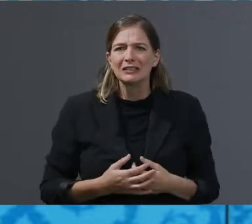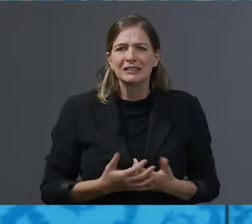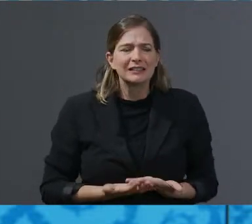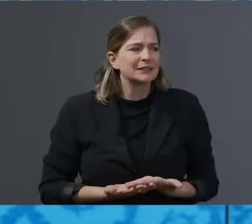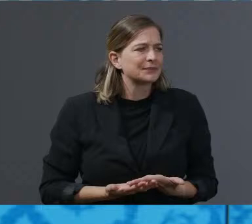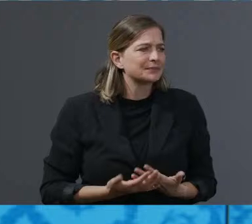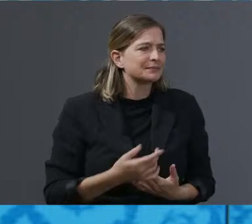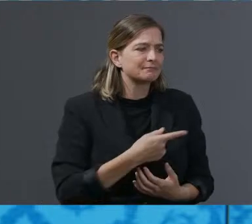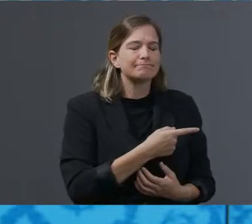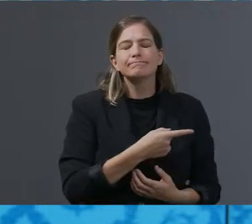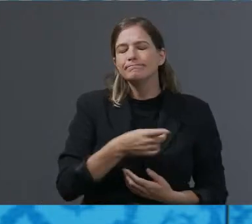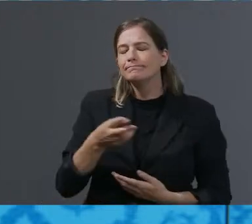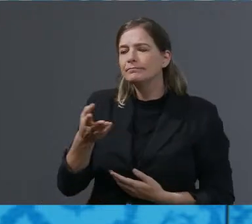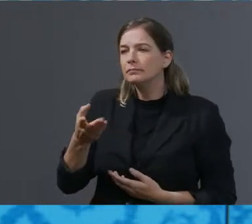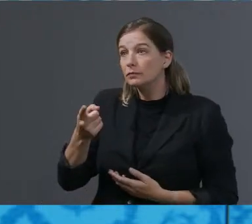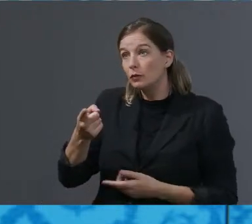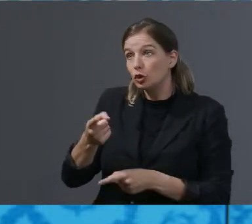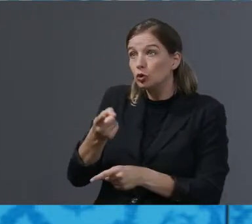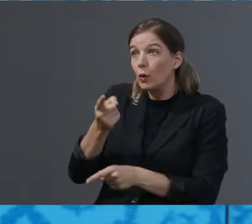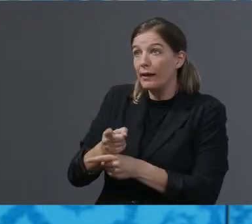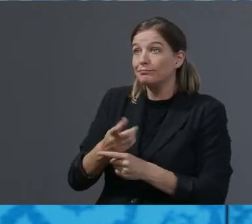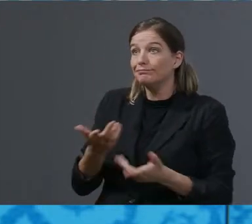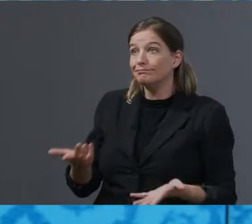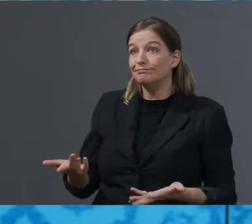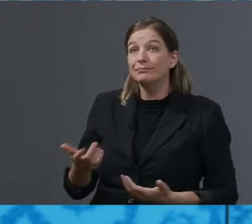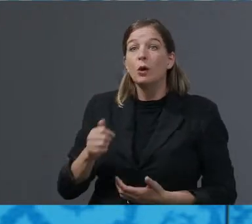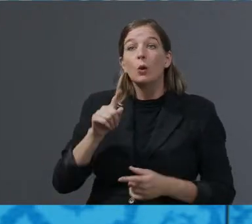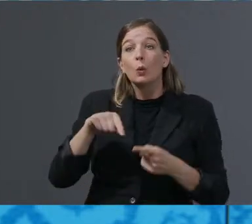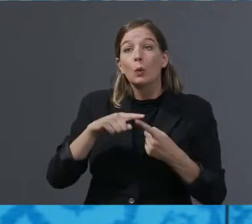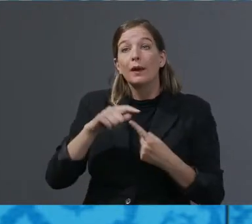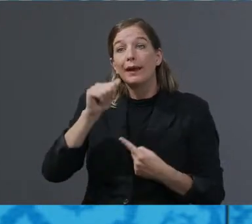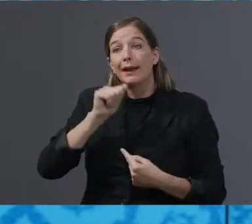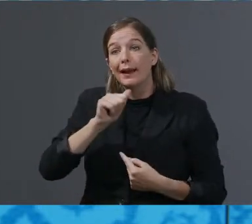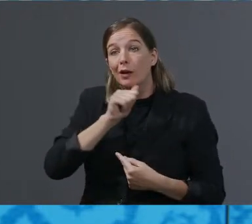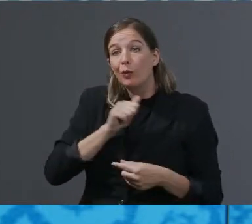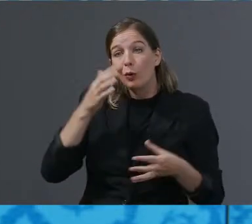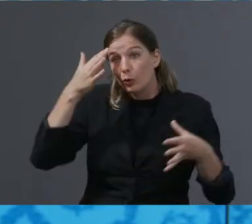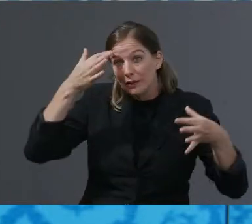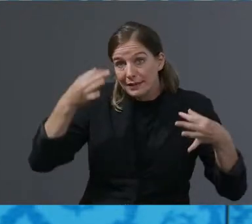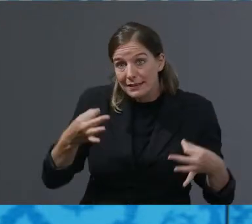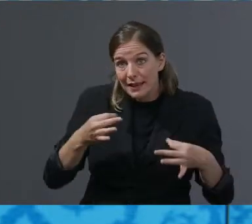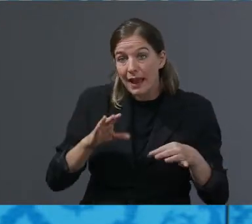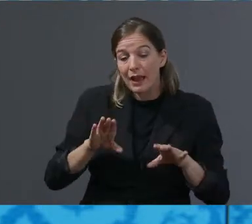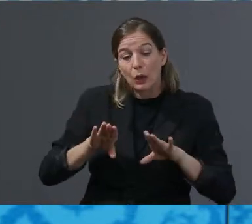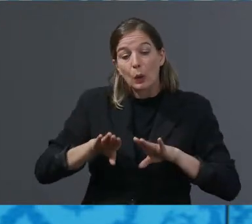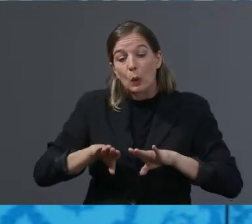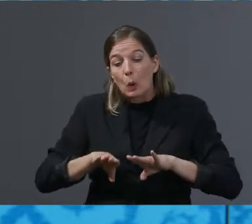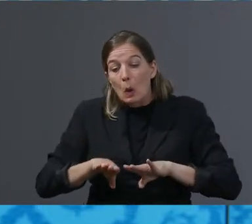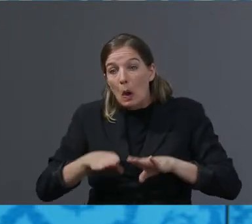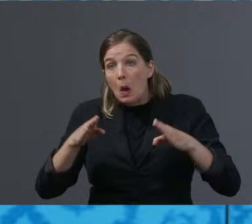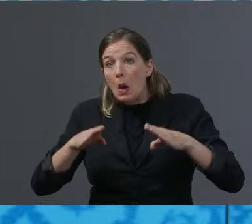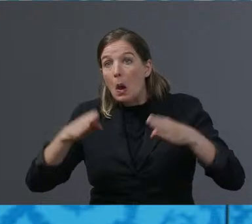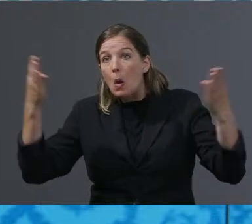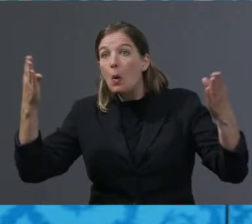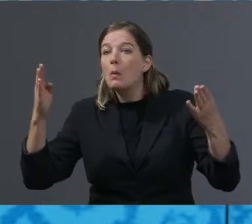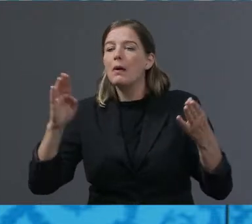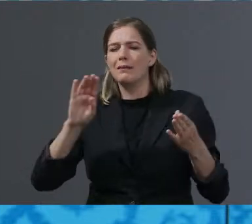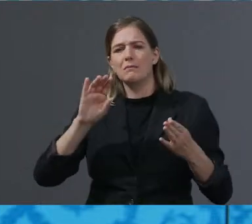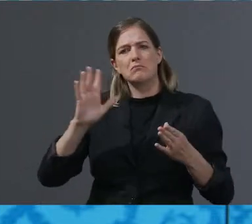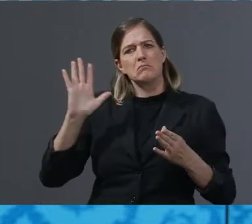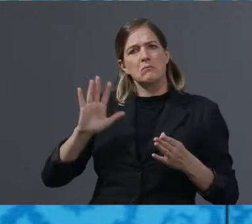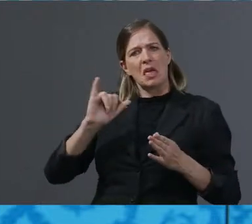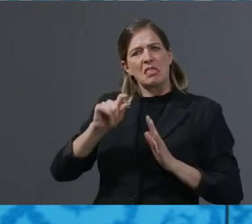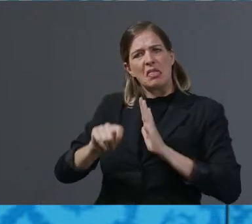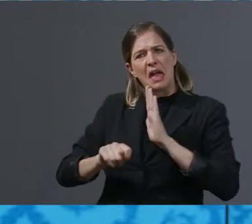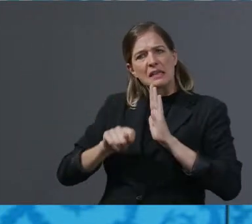you're right. When Arizona did make the decision to reopen, we were at that time squarely and safely in